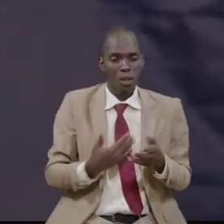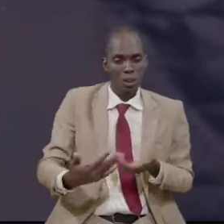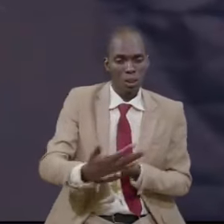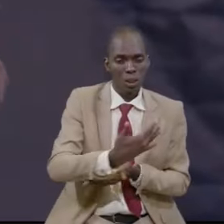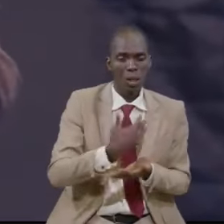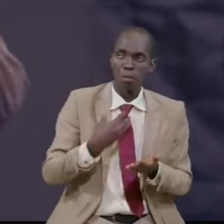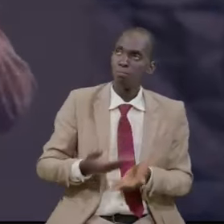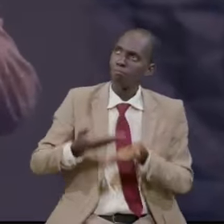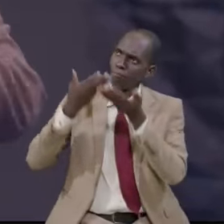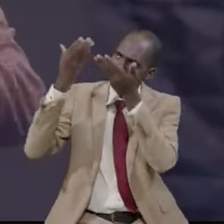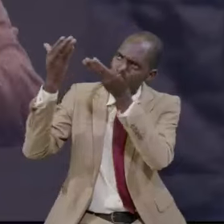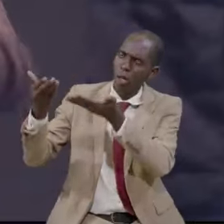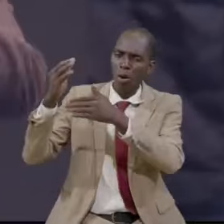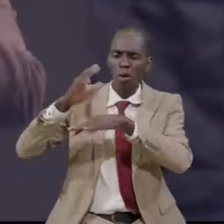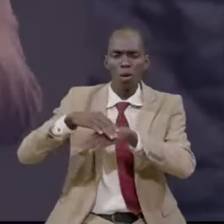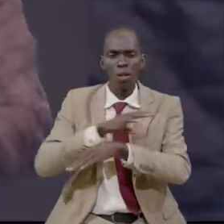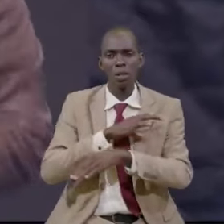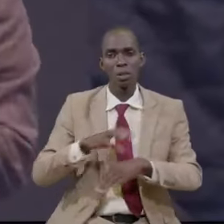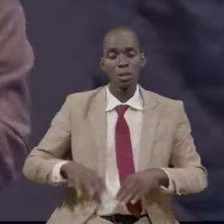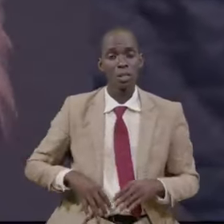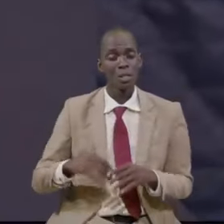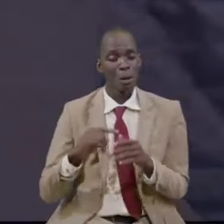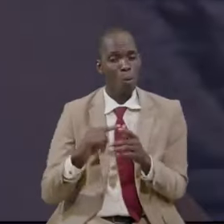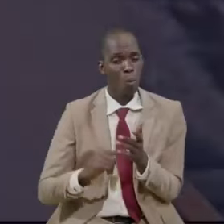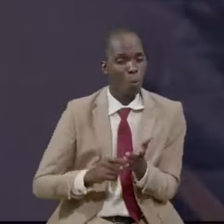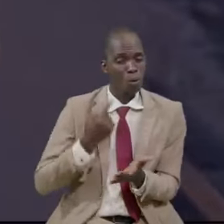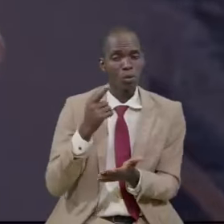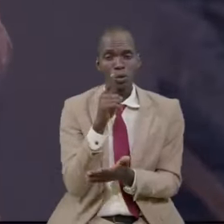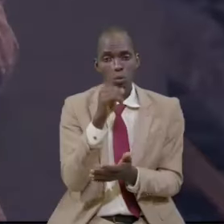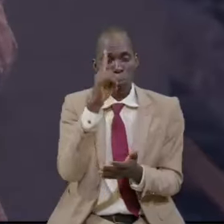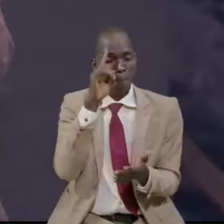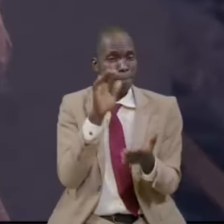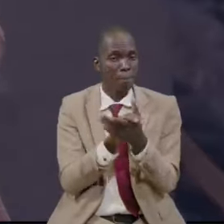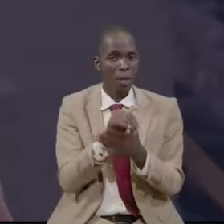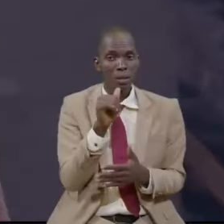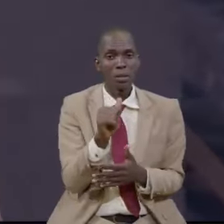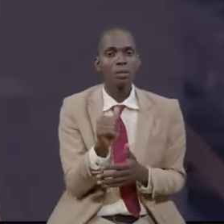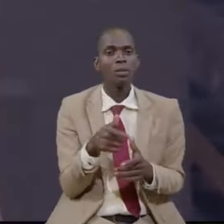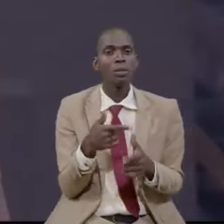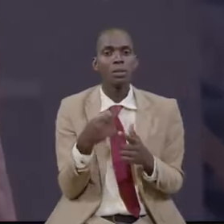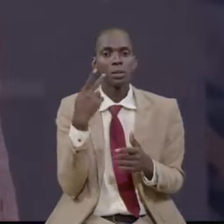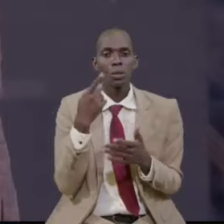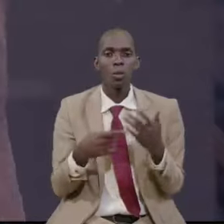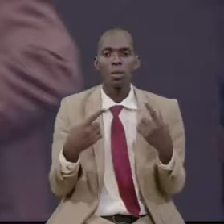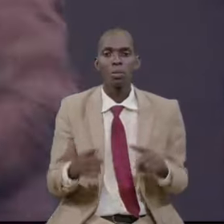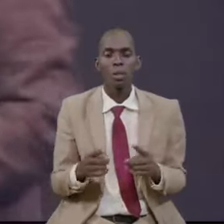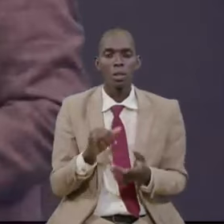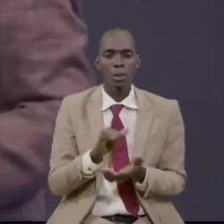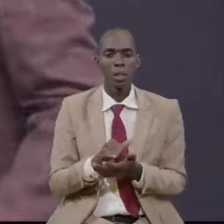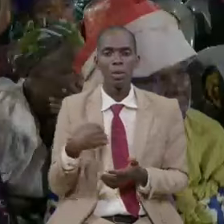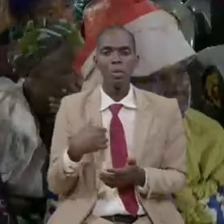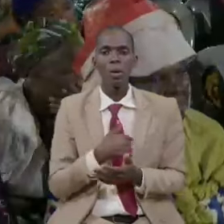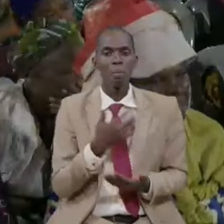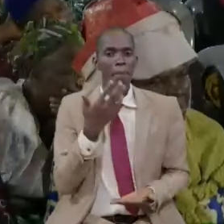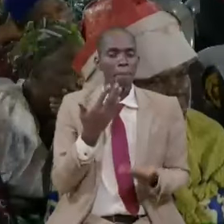The moment you believe. And then look at what it said, that we might be made. We're